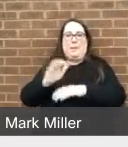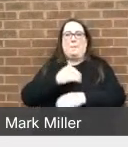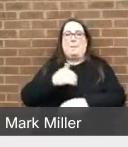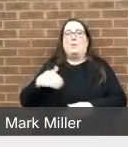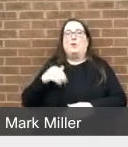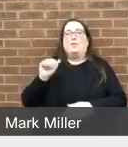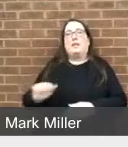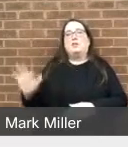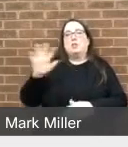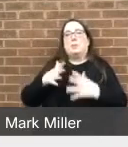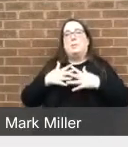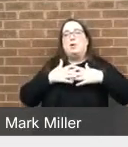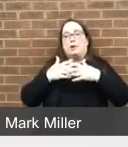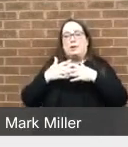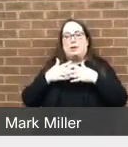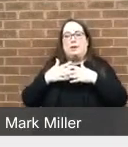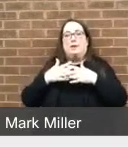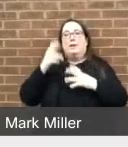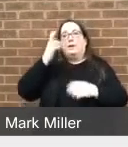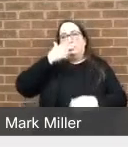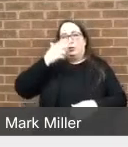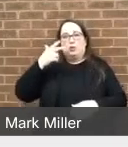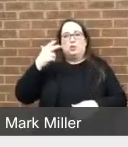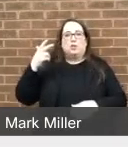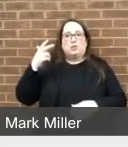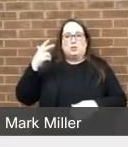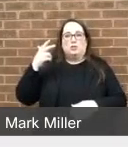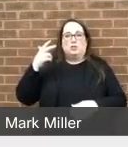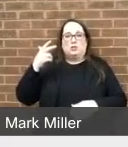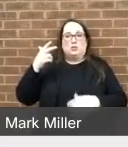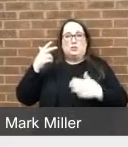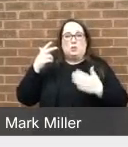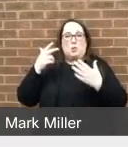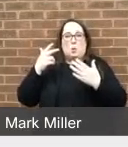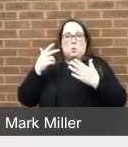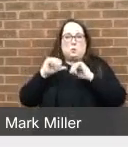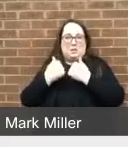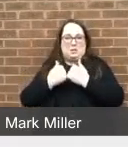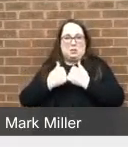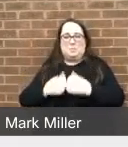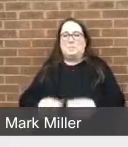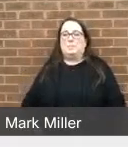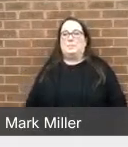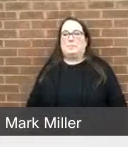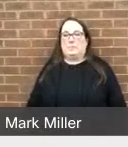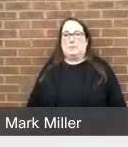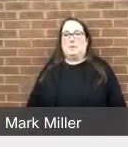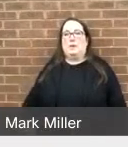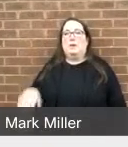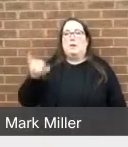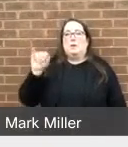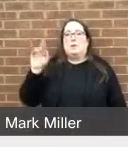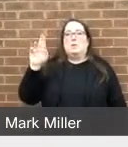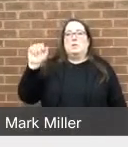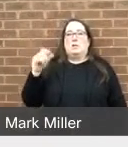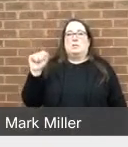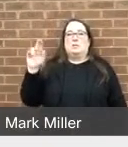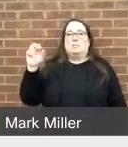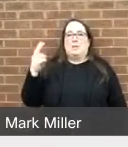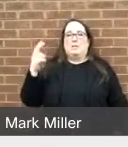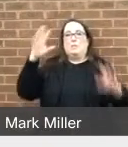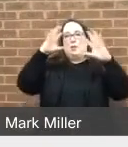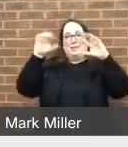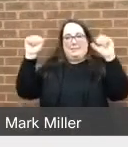Asian American Immigration Lawyers Association. Young Smith, President of the League of